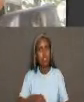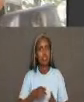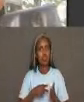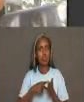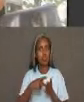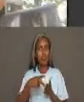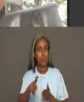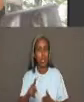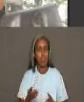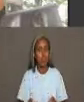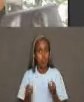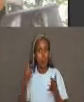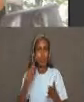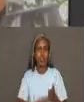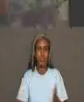more tax.